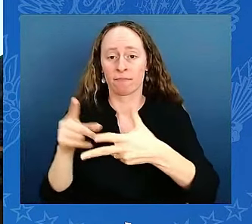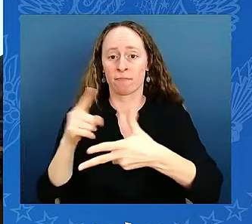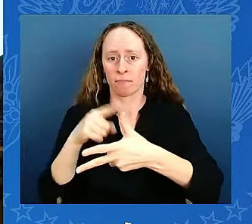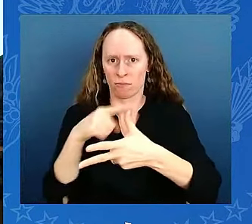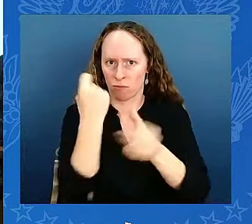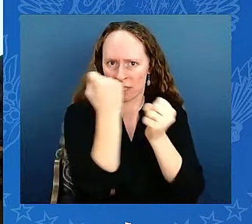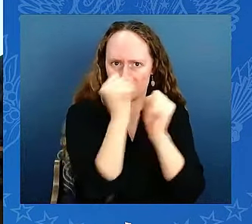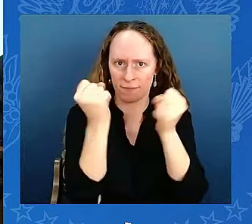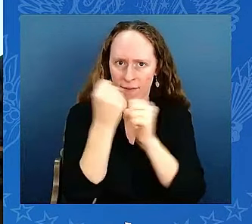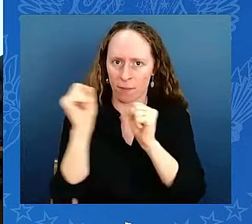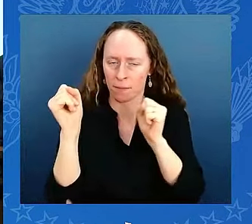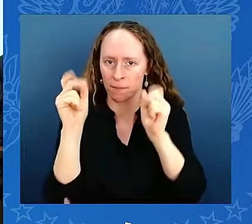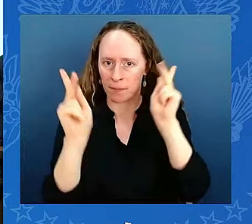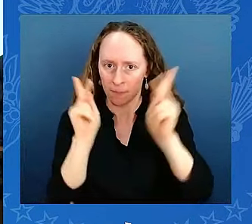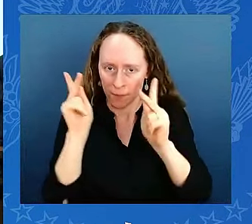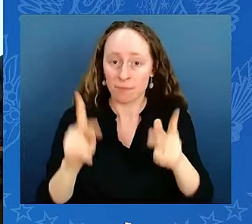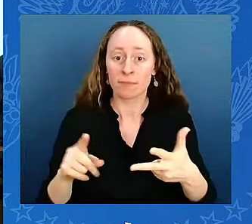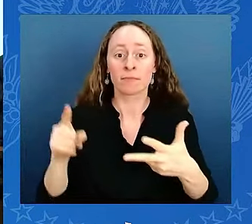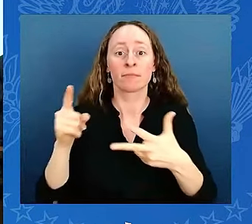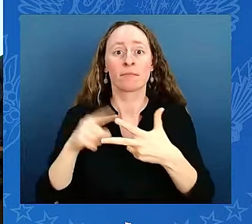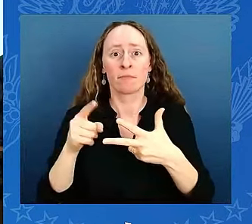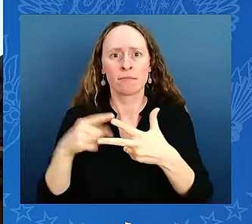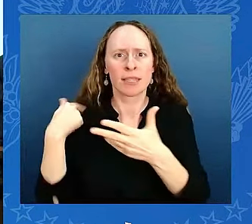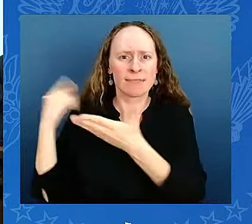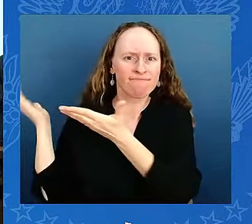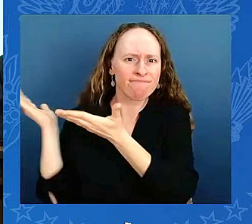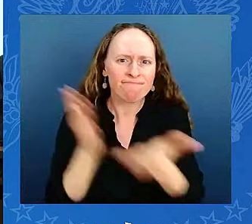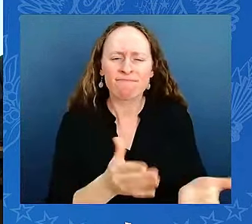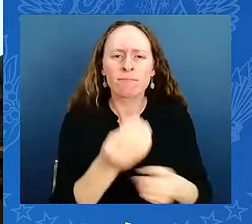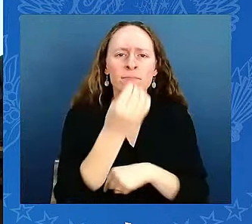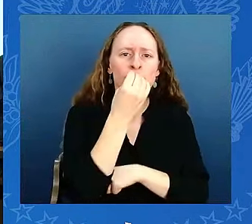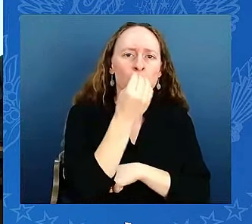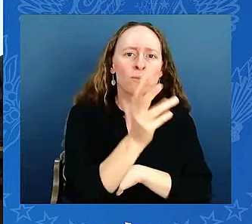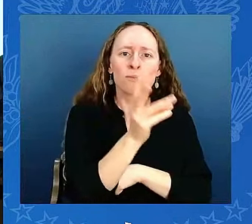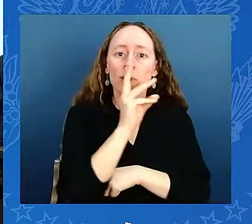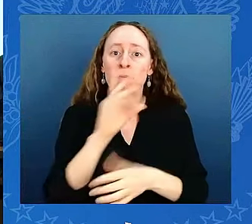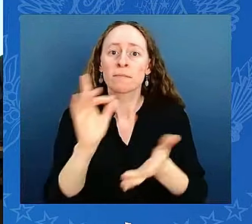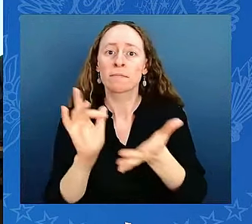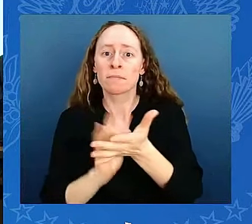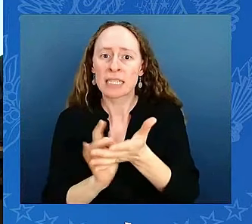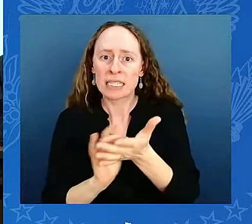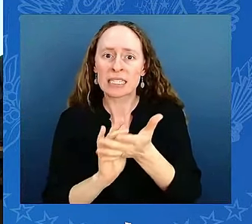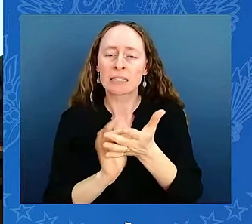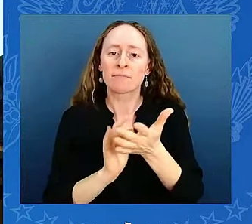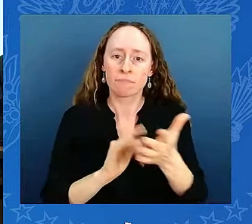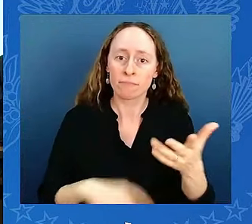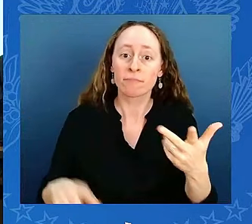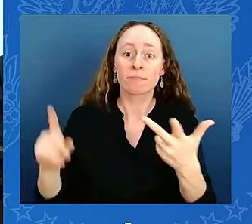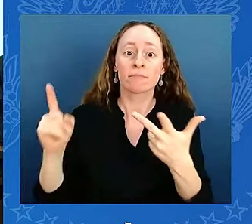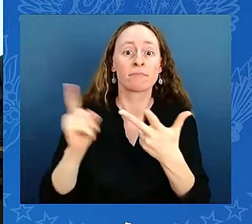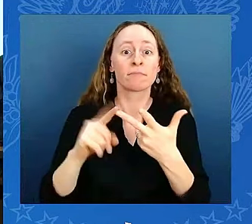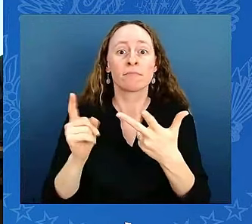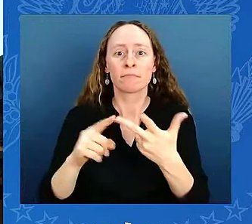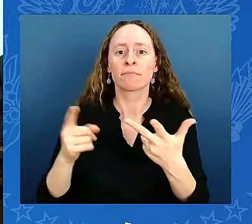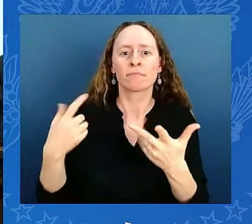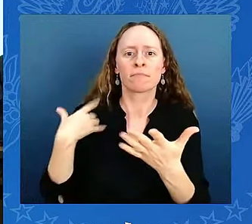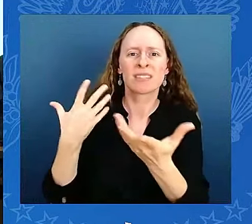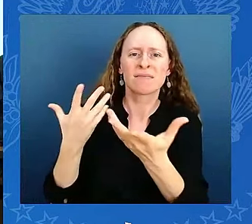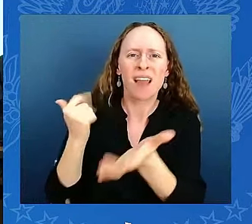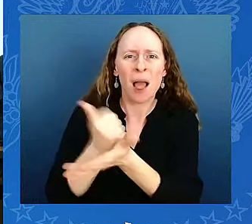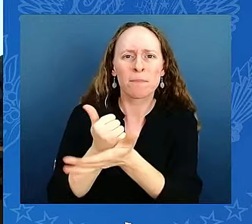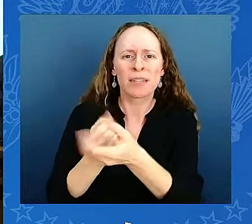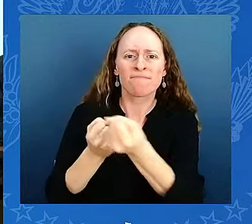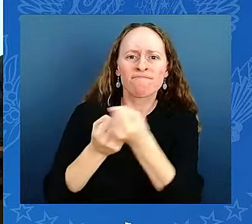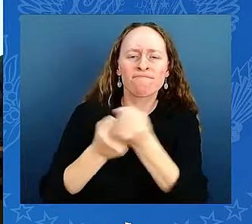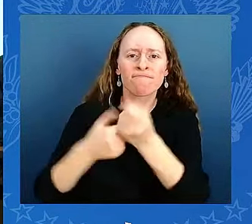of commodity distribution into the western part of the state. And 3, support of our infrastructure, particularly healthcare, water,